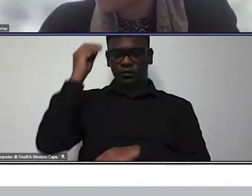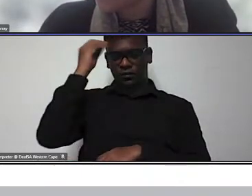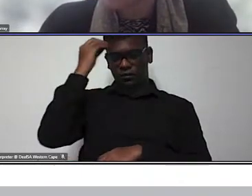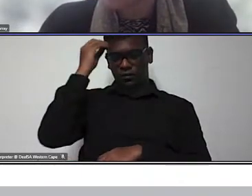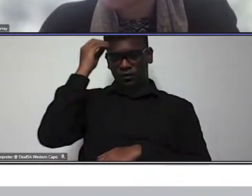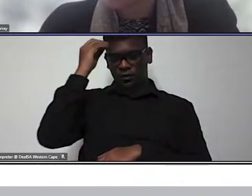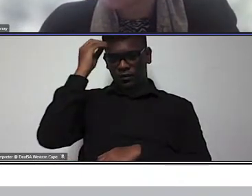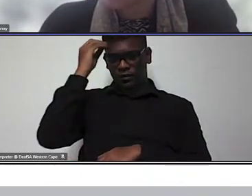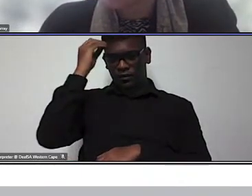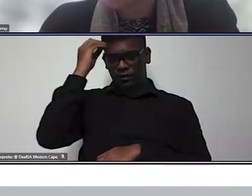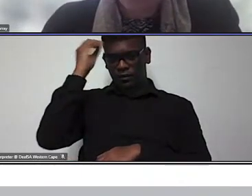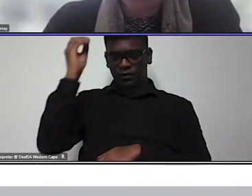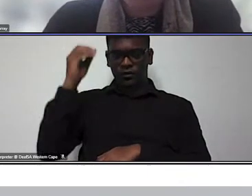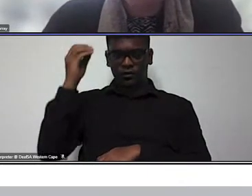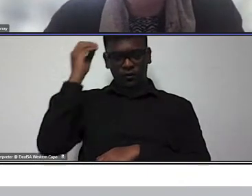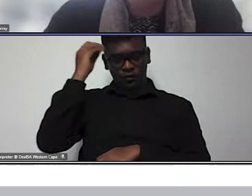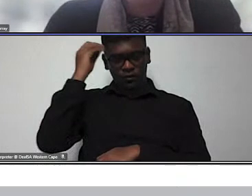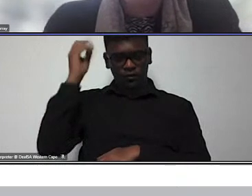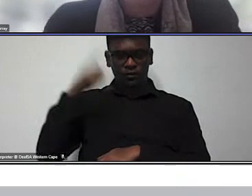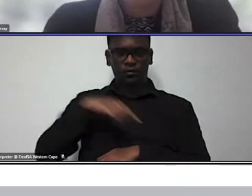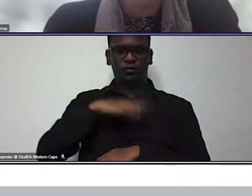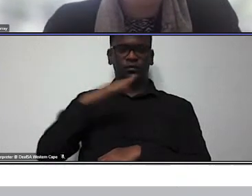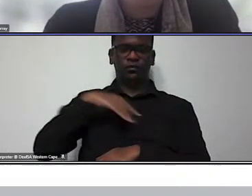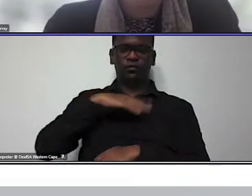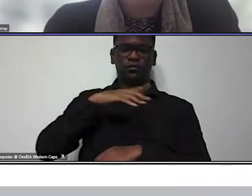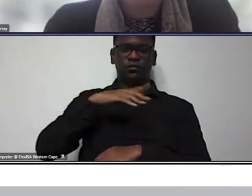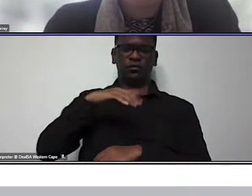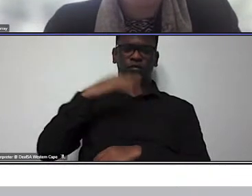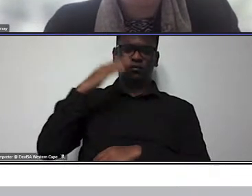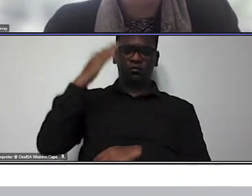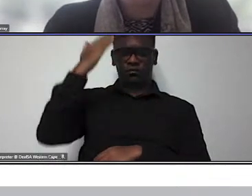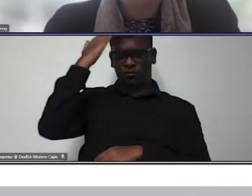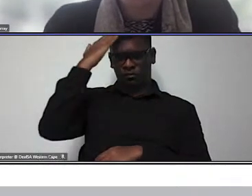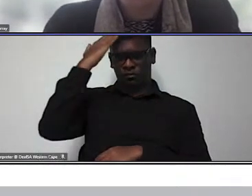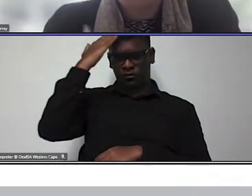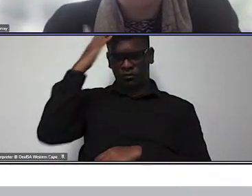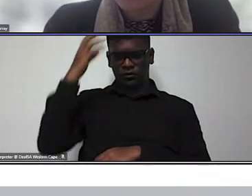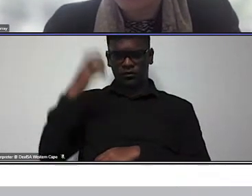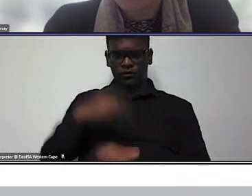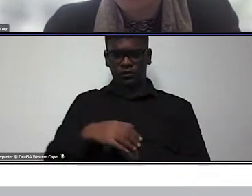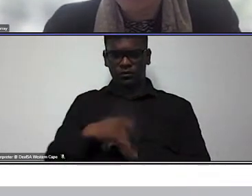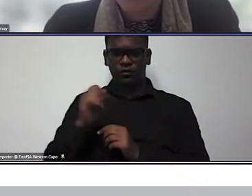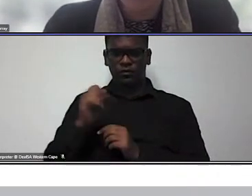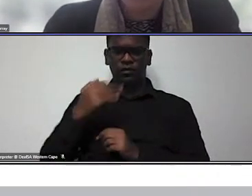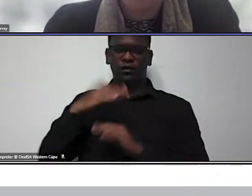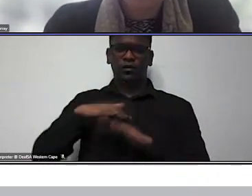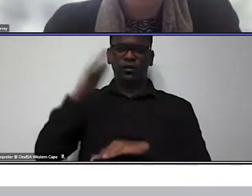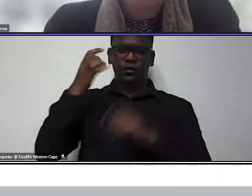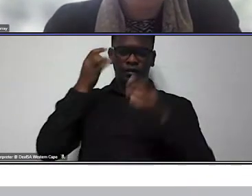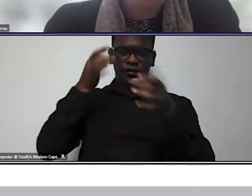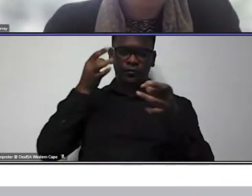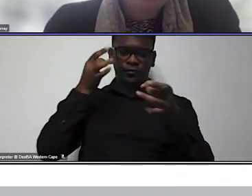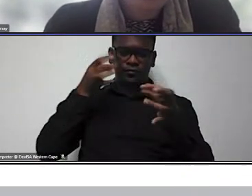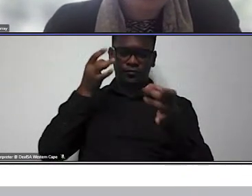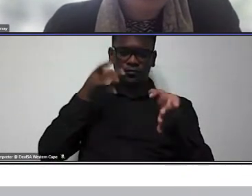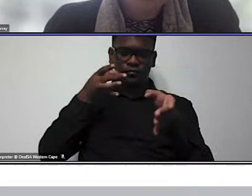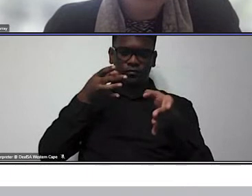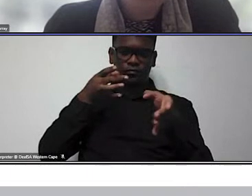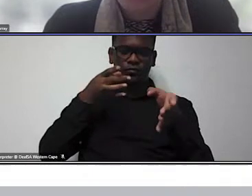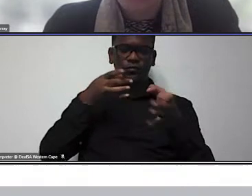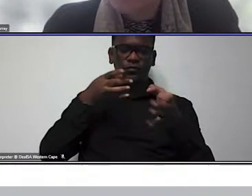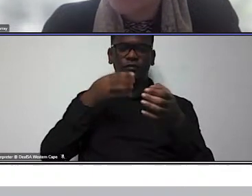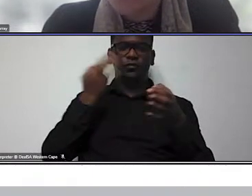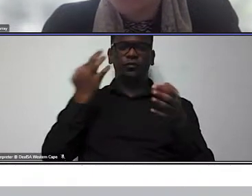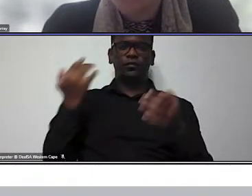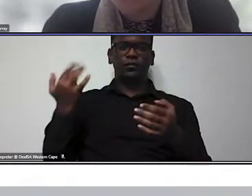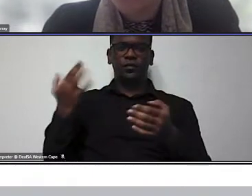about Seychelles graduating out of AGOA. And if I could just request a bit more information on that. So what would be kind